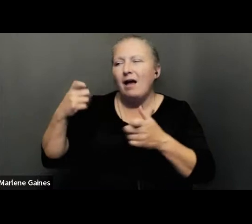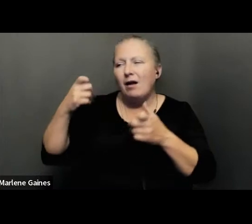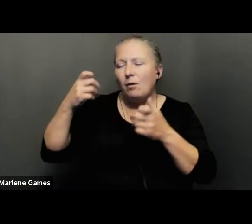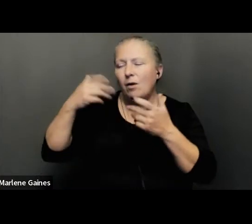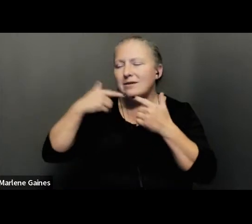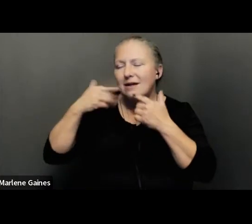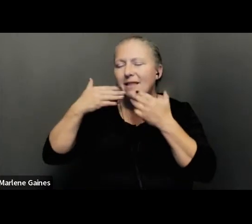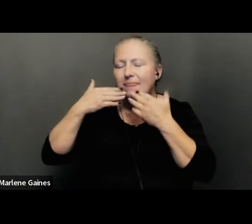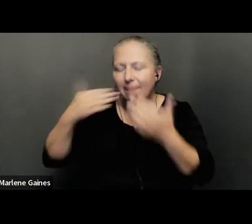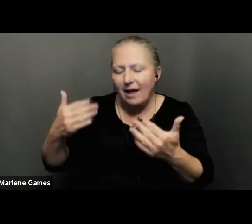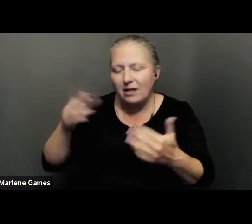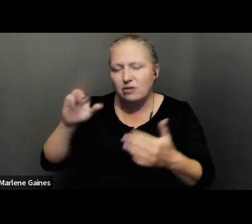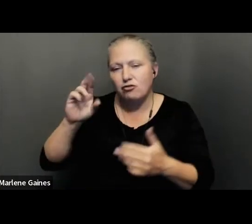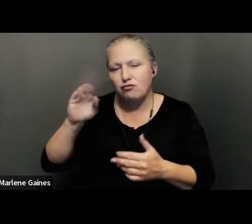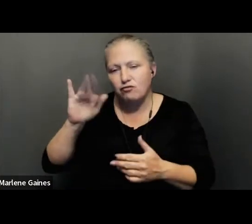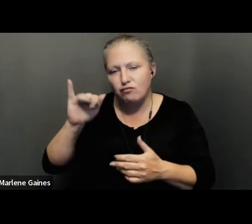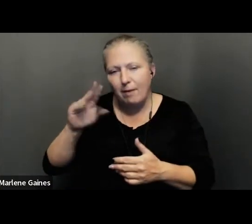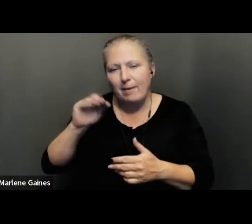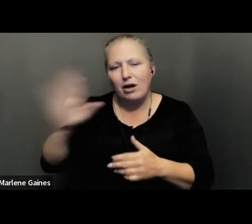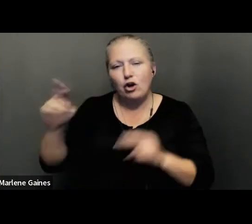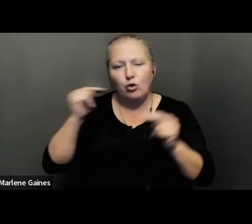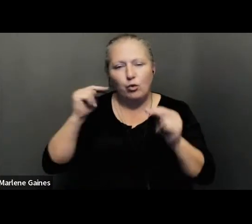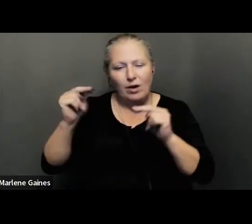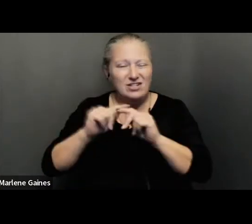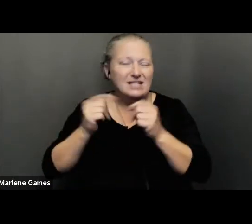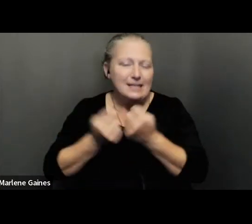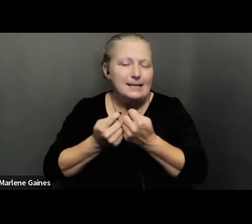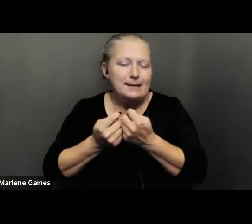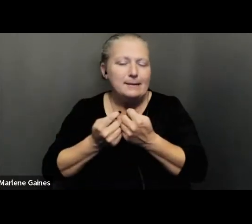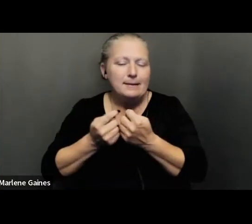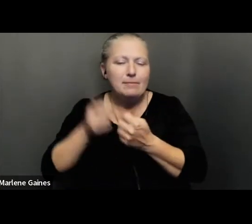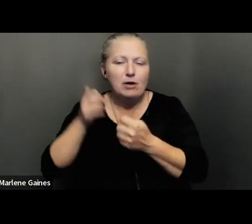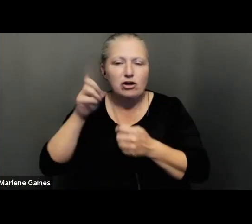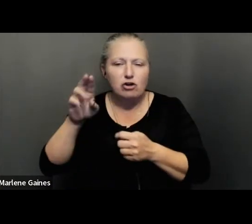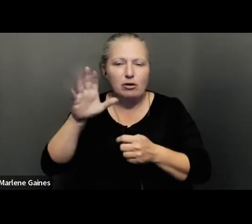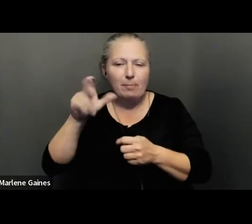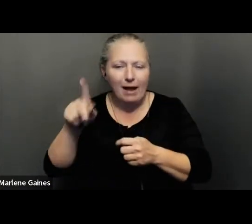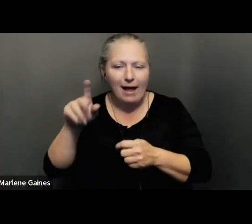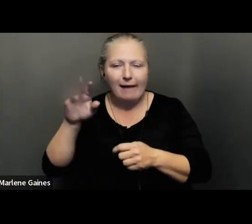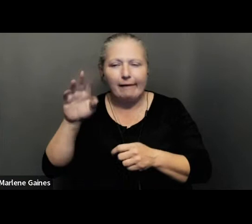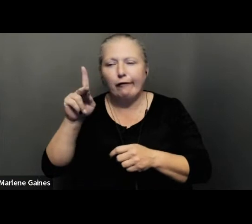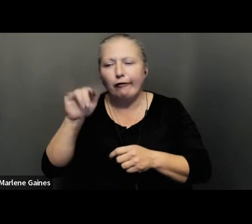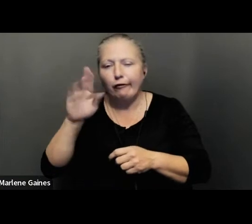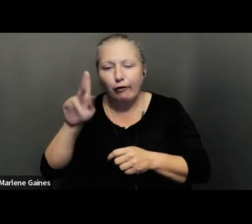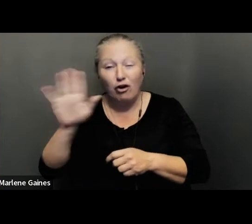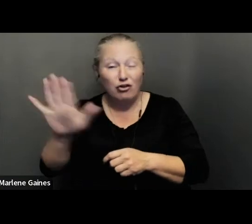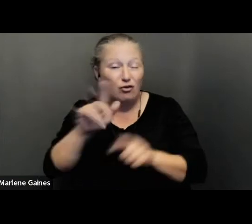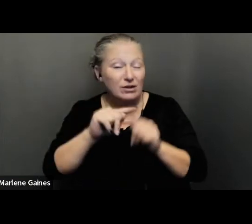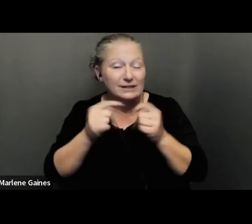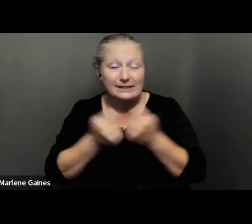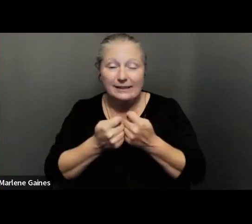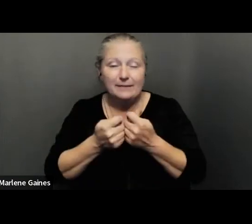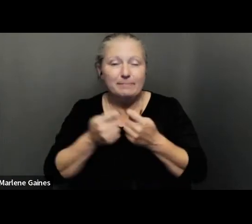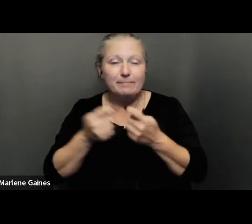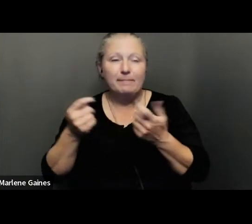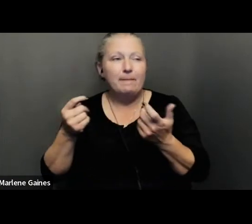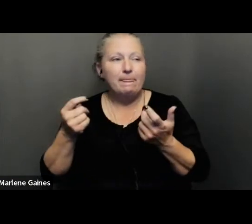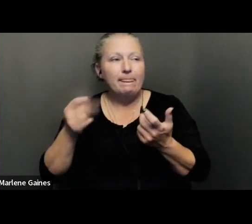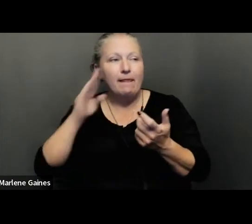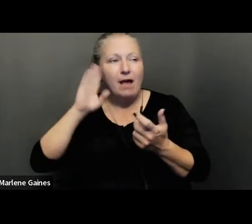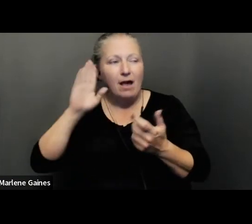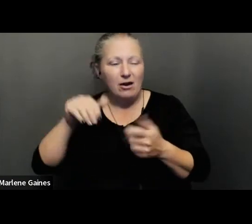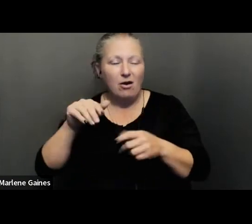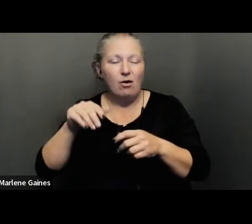to Robin, her negotiating team, Dr. Blackkirk, you and your team. I know it was a